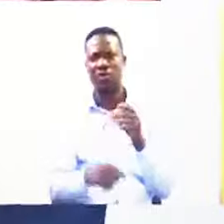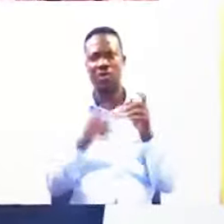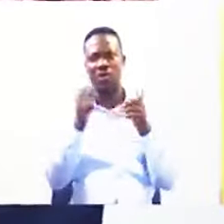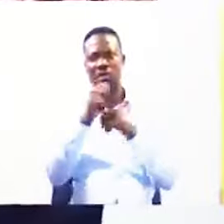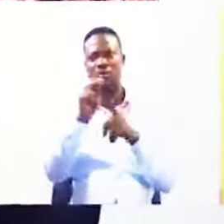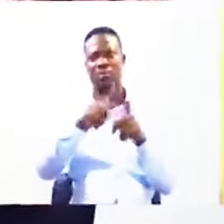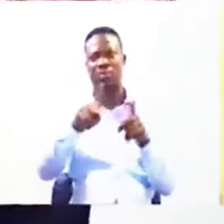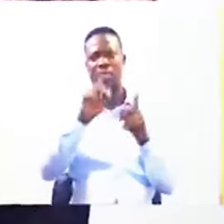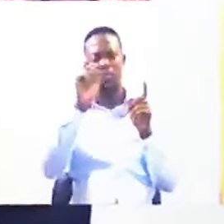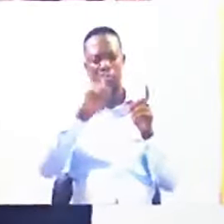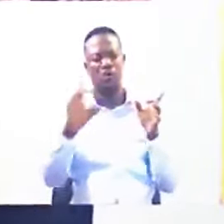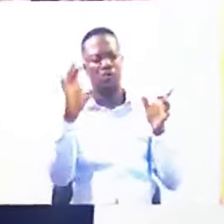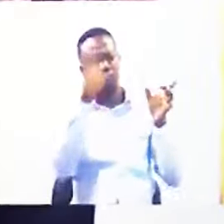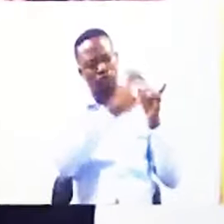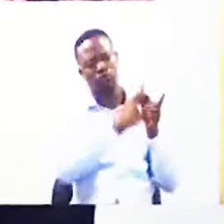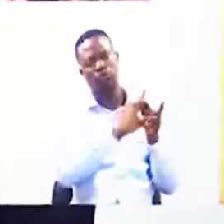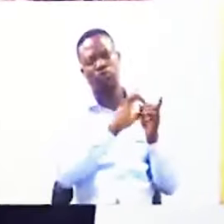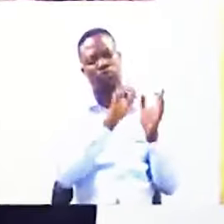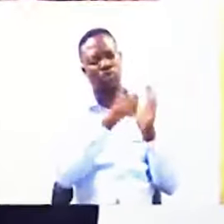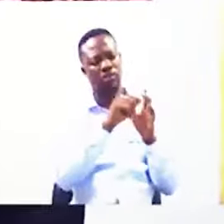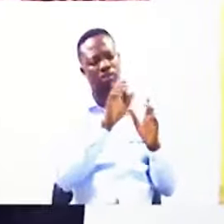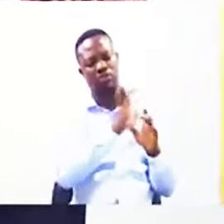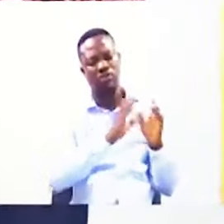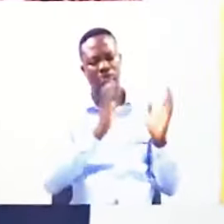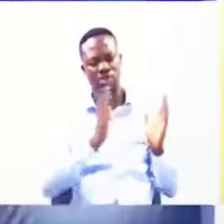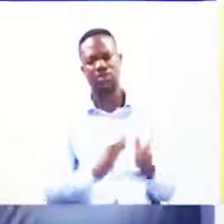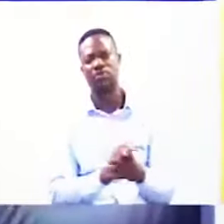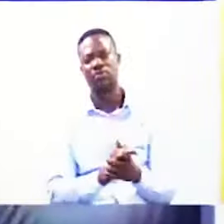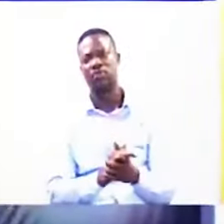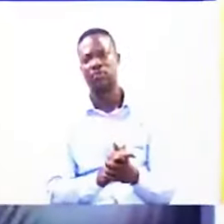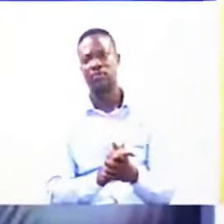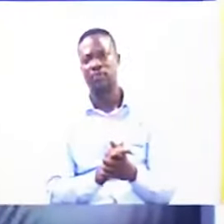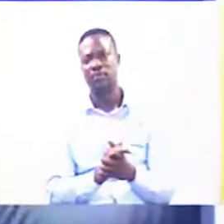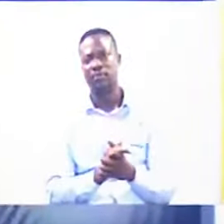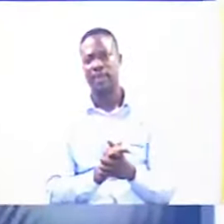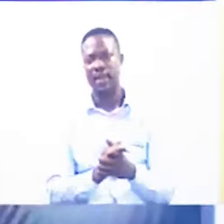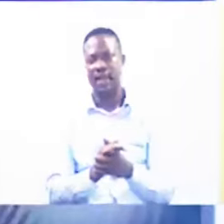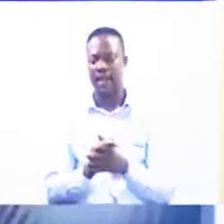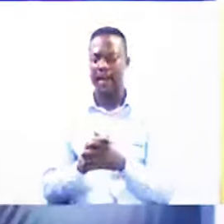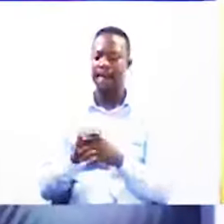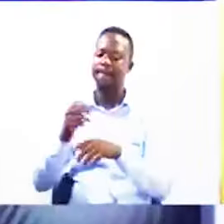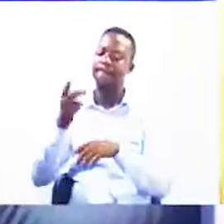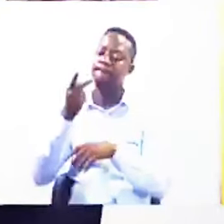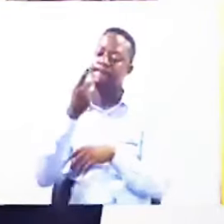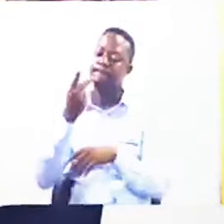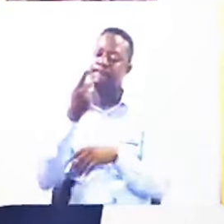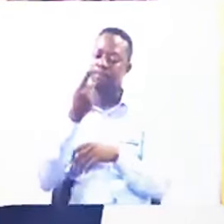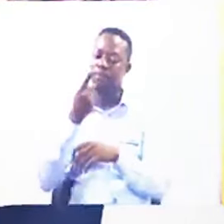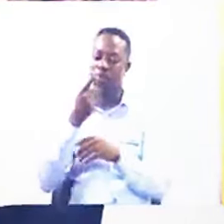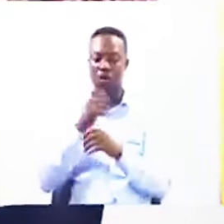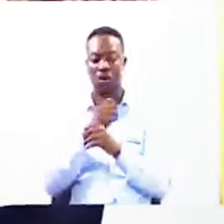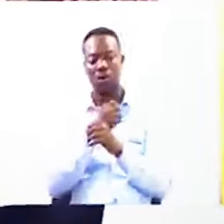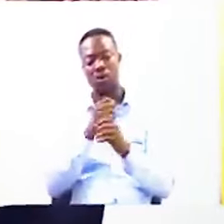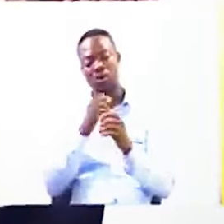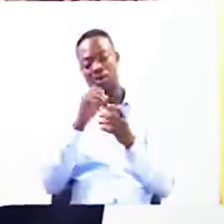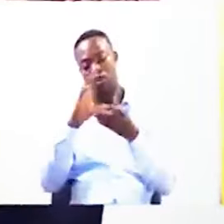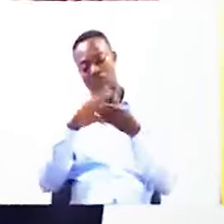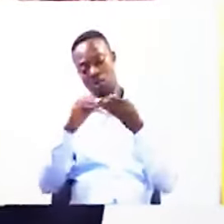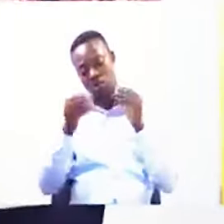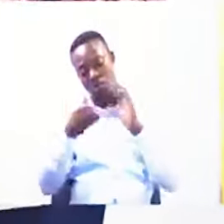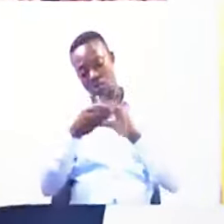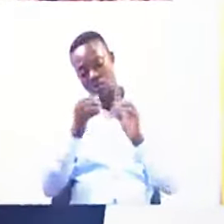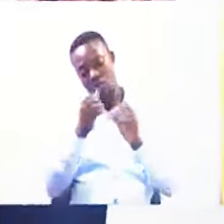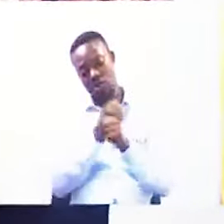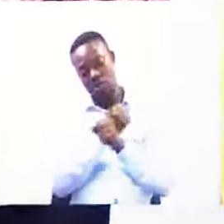no ebeba beka Christo asafo no ho. And Paul's gospel of salvation of grace. And this ma for Paul Christo Yesu ho